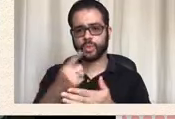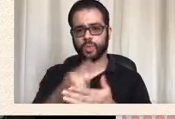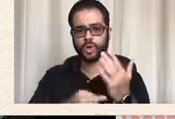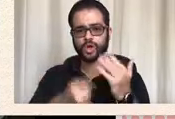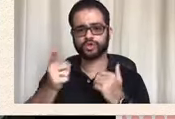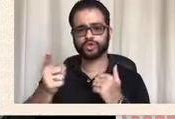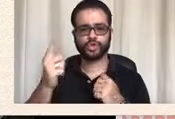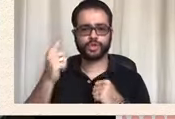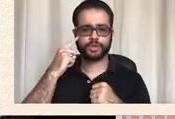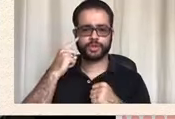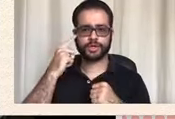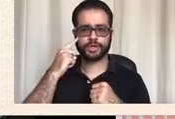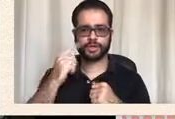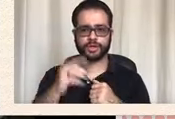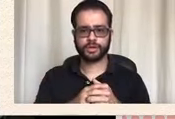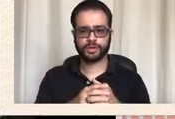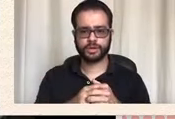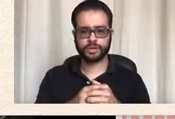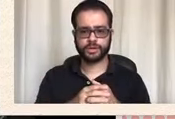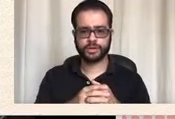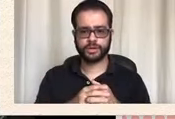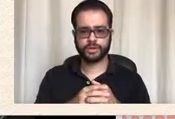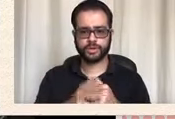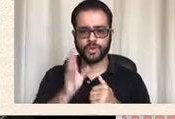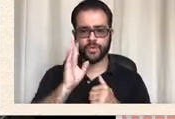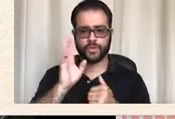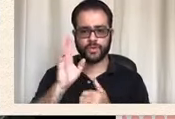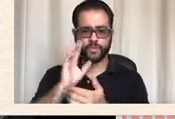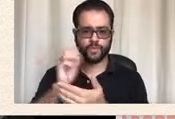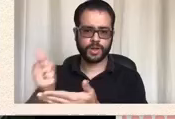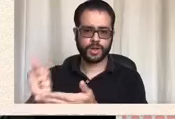help the stress level